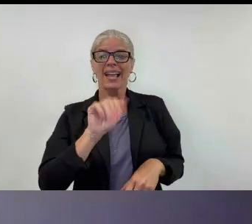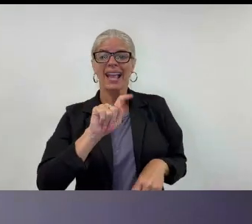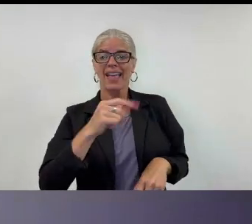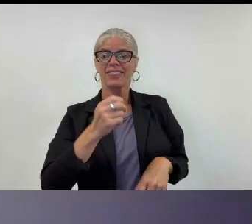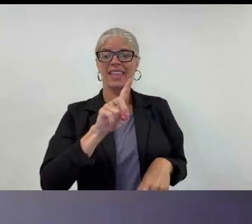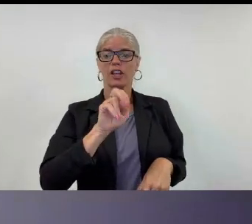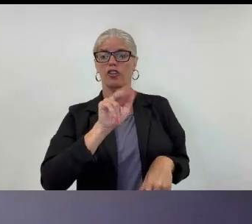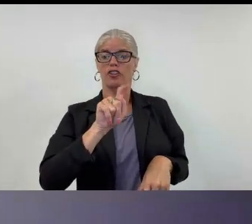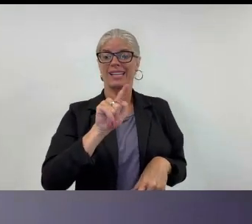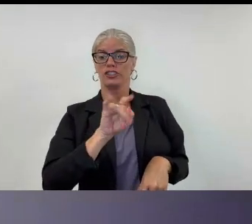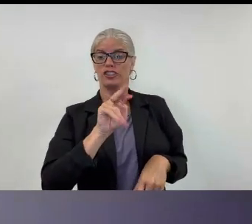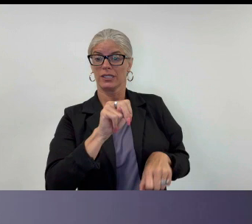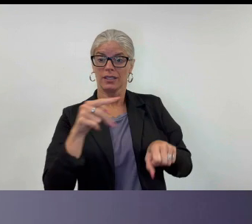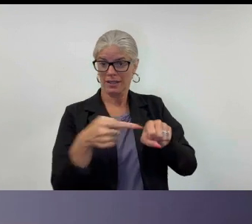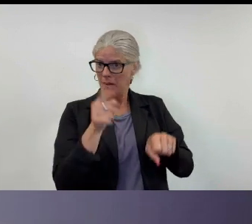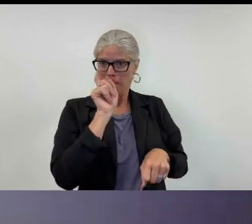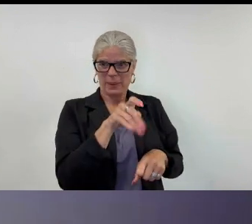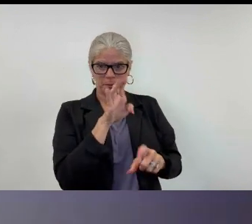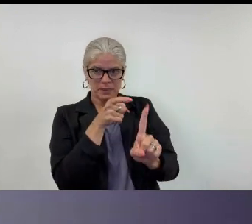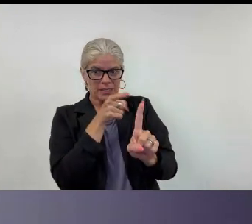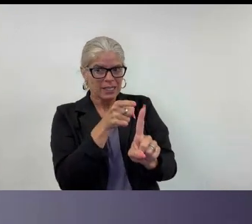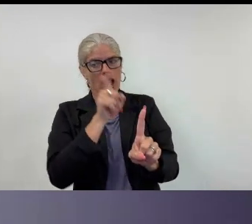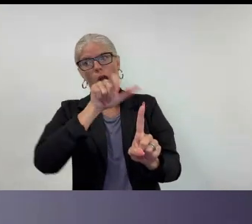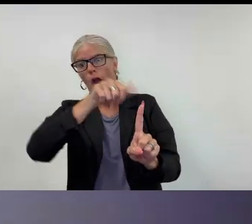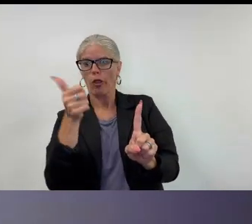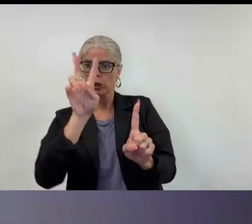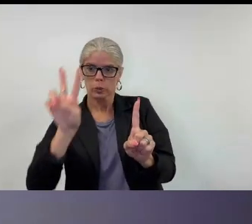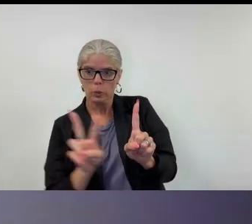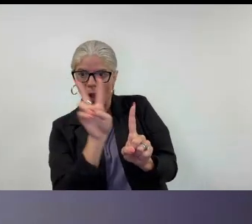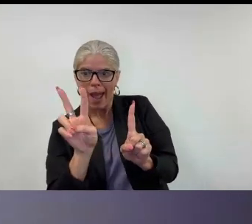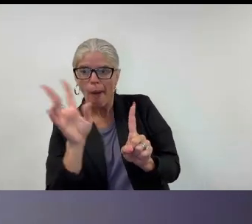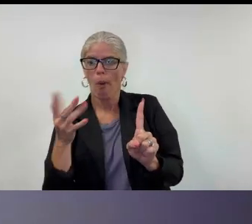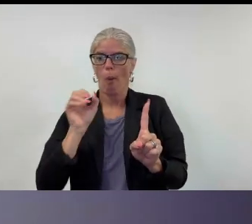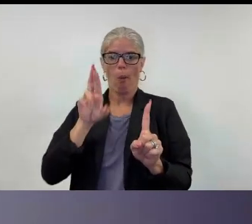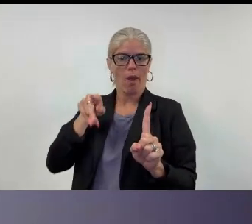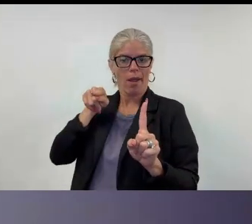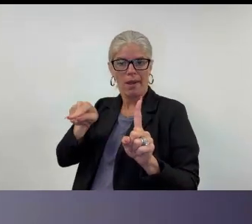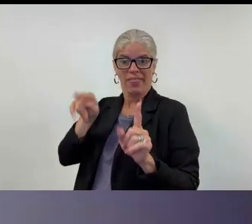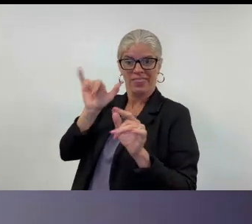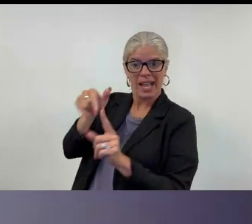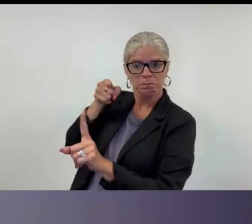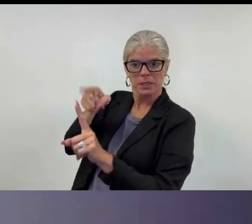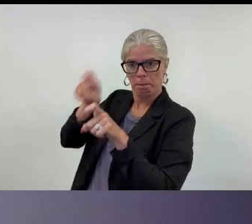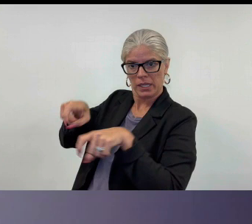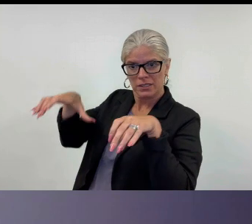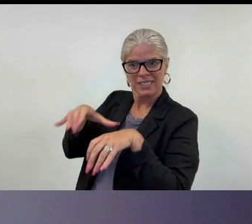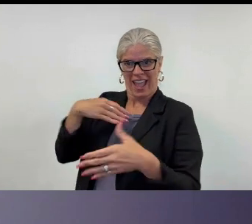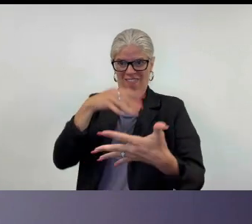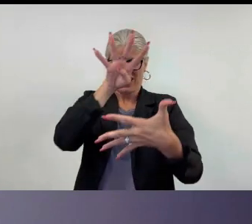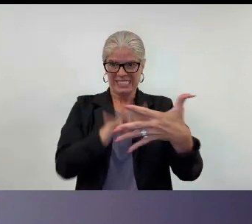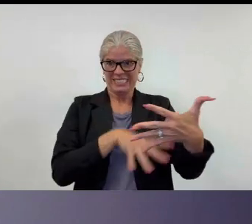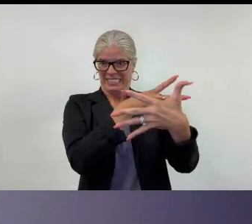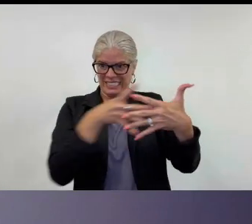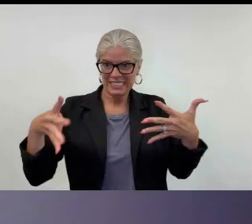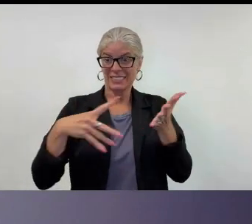Catheterization can't be wait another 2 hours. It has to be done. So learning all those schedules and all that, sometimes I